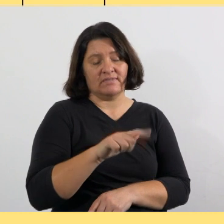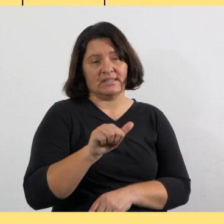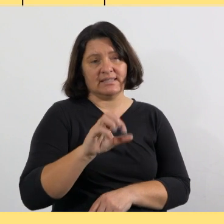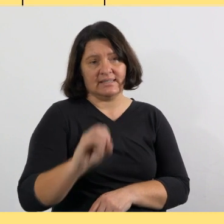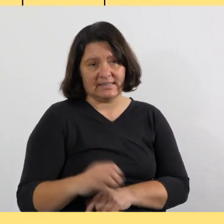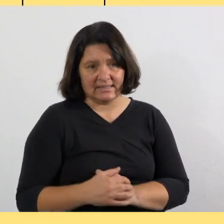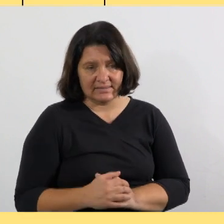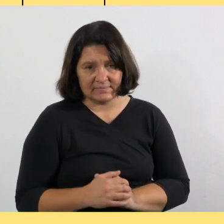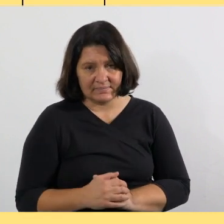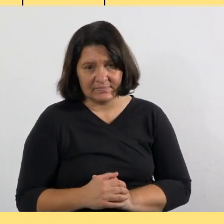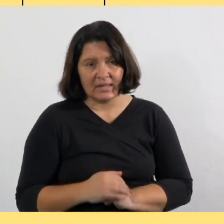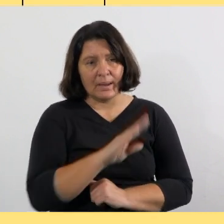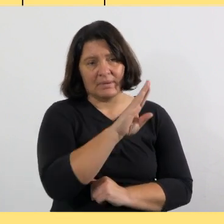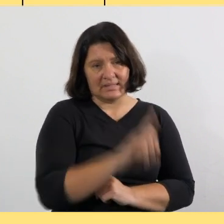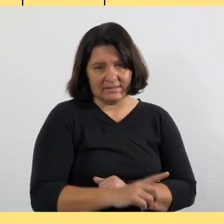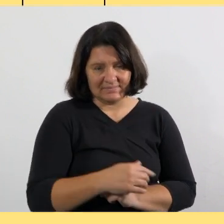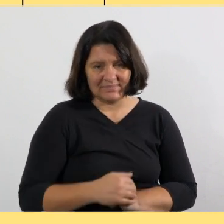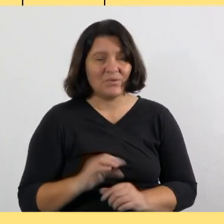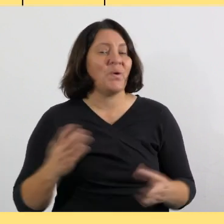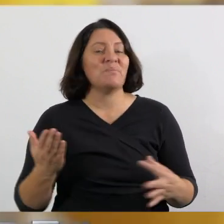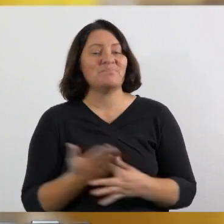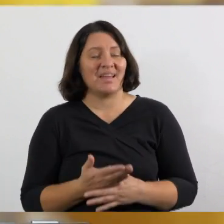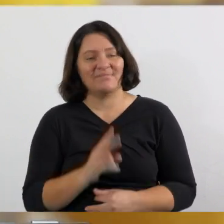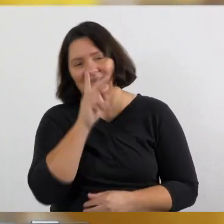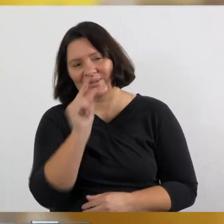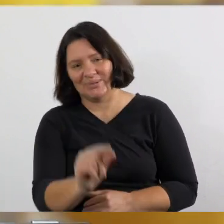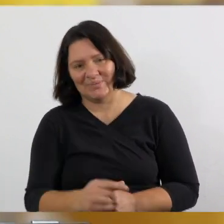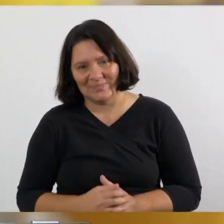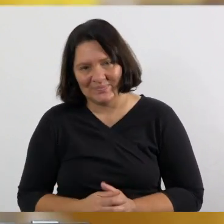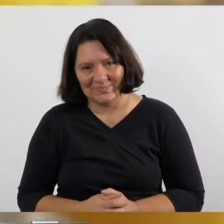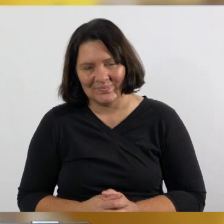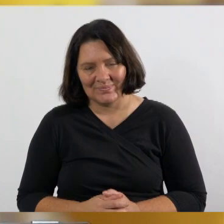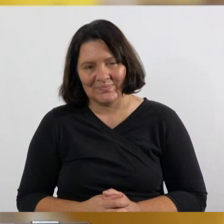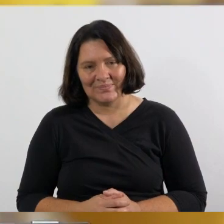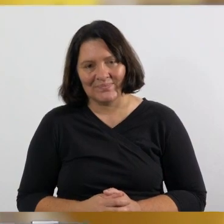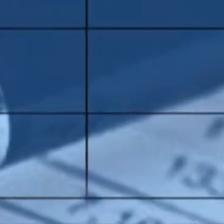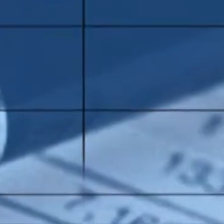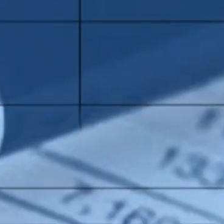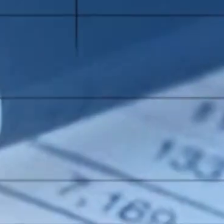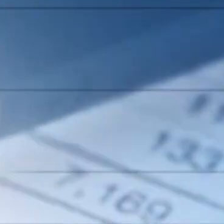32,760. Let us go for an ad break. See you shortly.